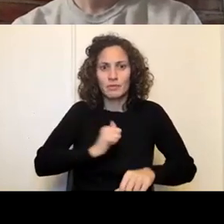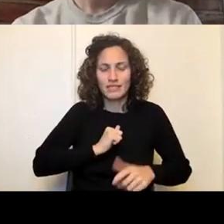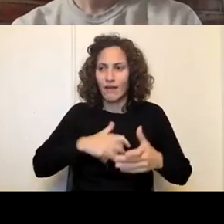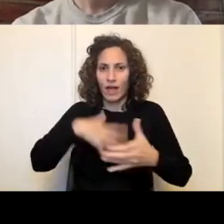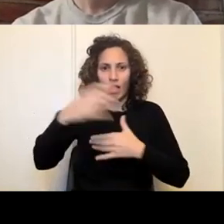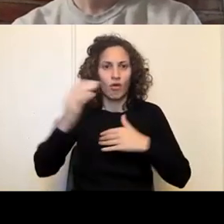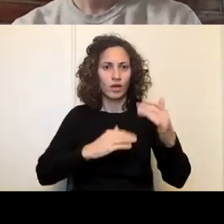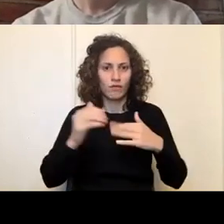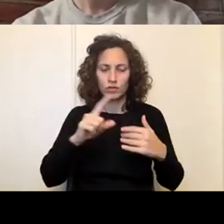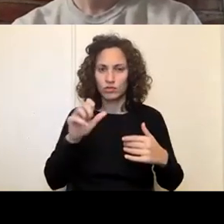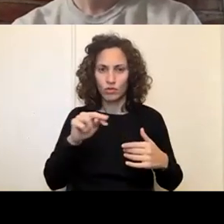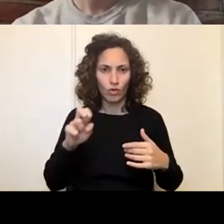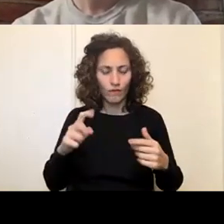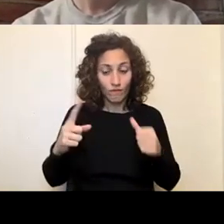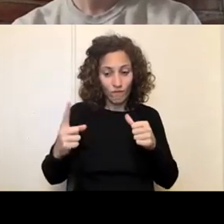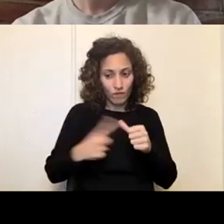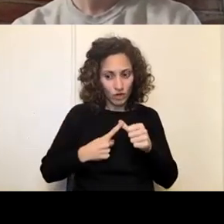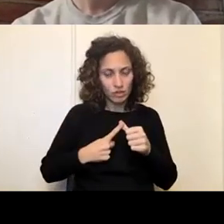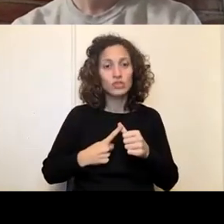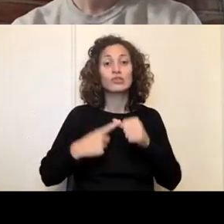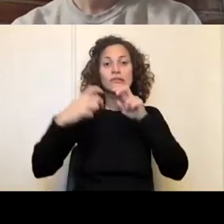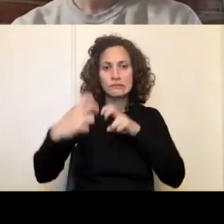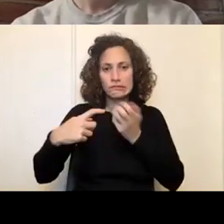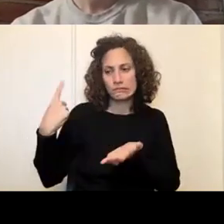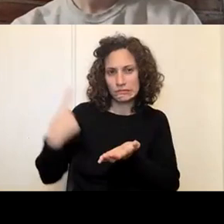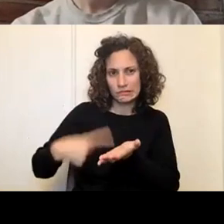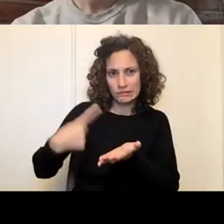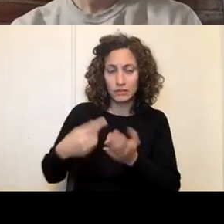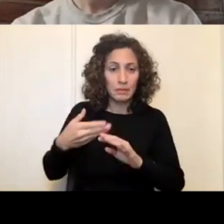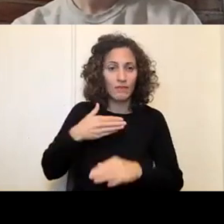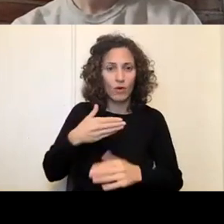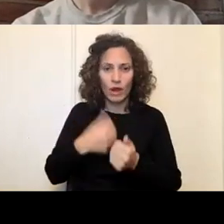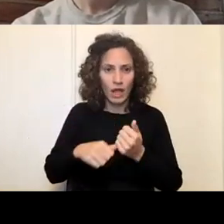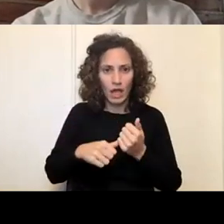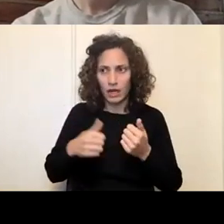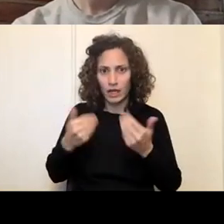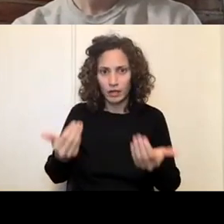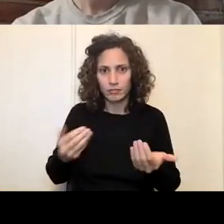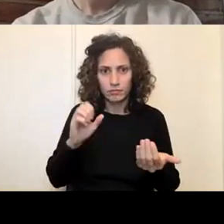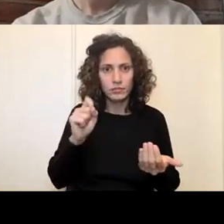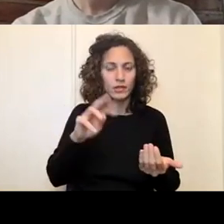first, if possible, before consensual activity starts.